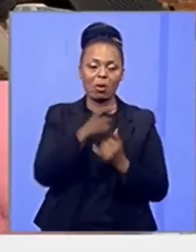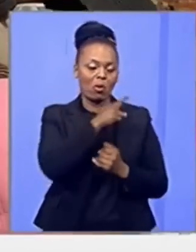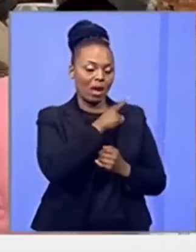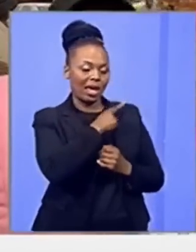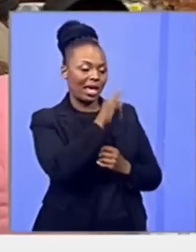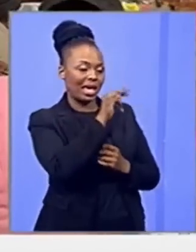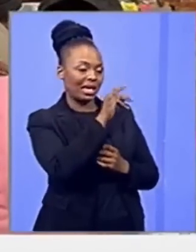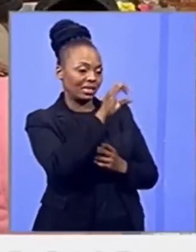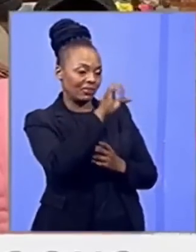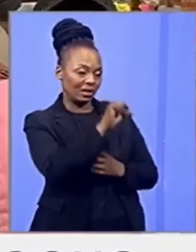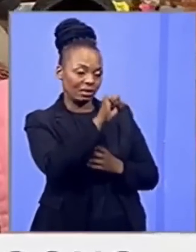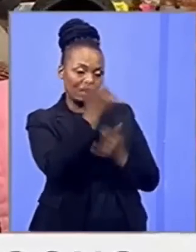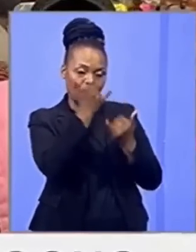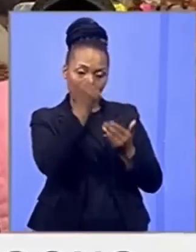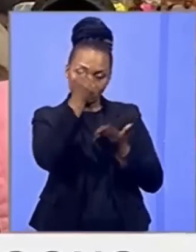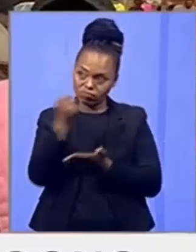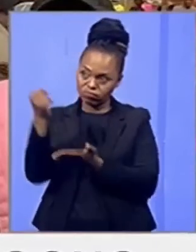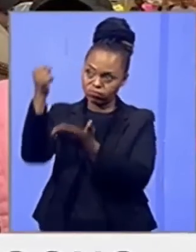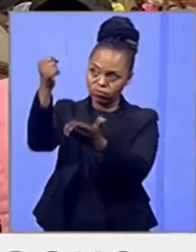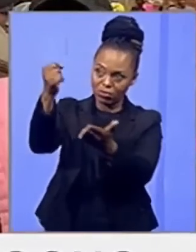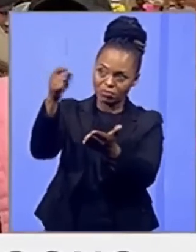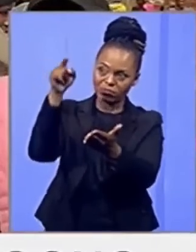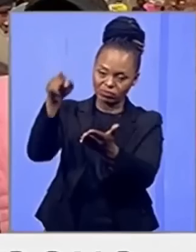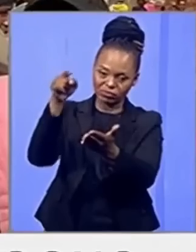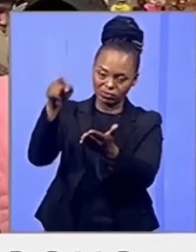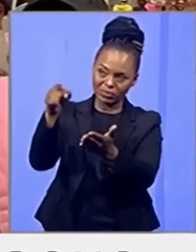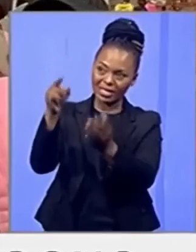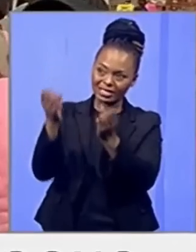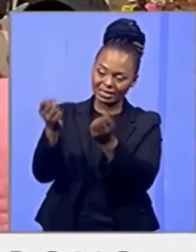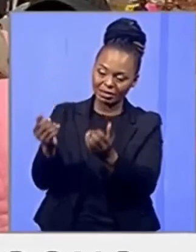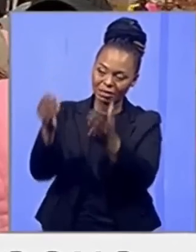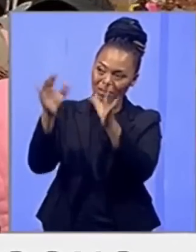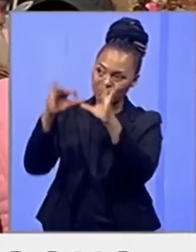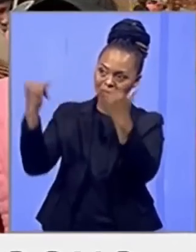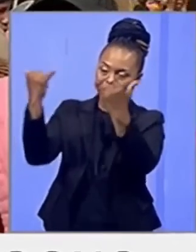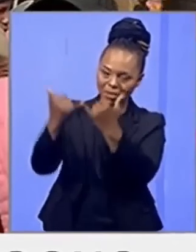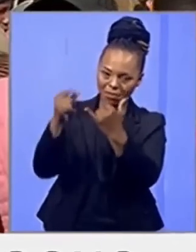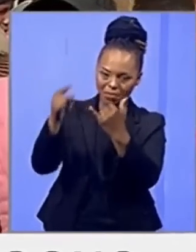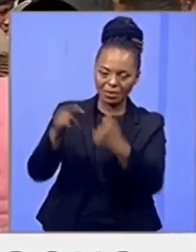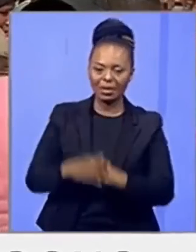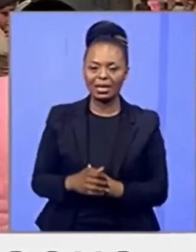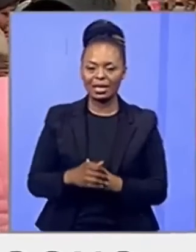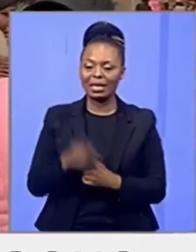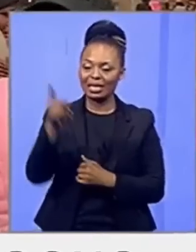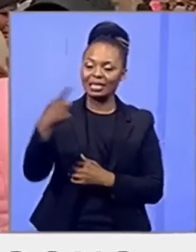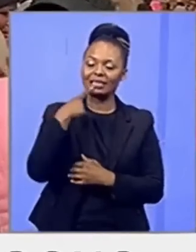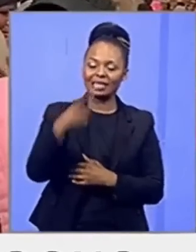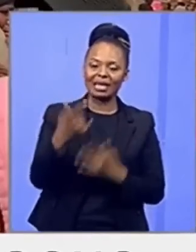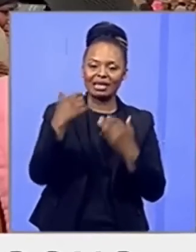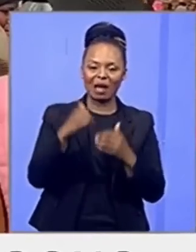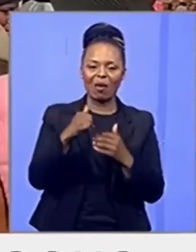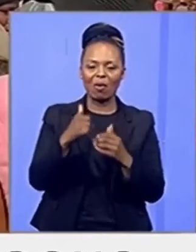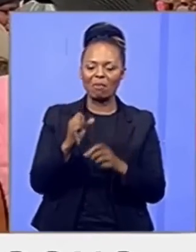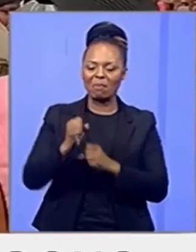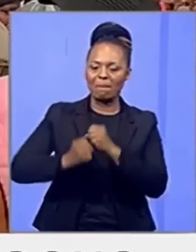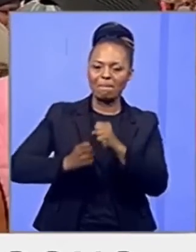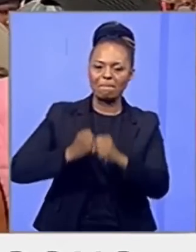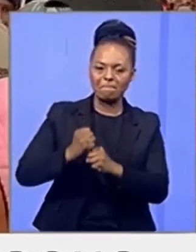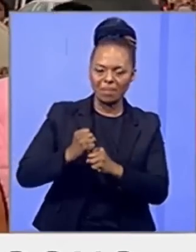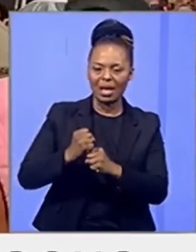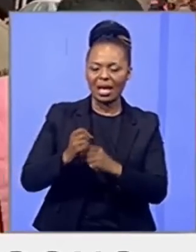mathomo e ba presenta their charges to my student ba rile e tlo goga 12 rand